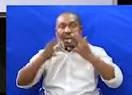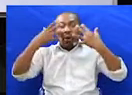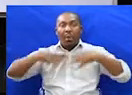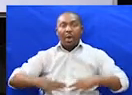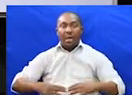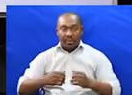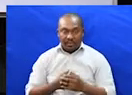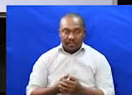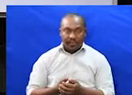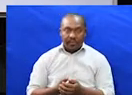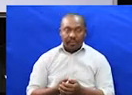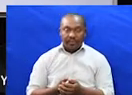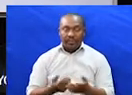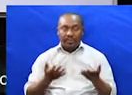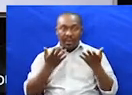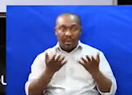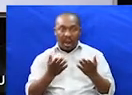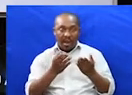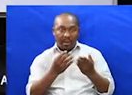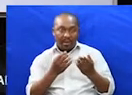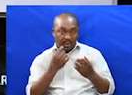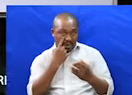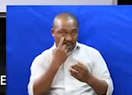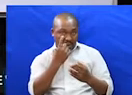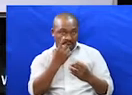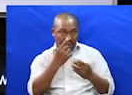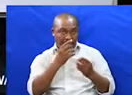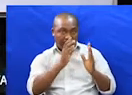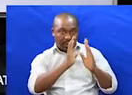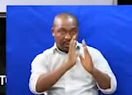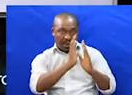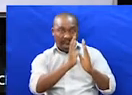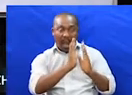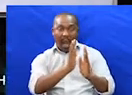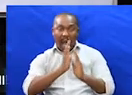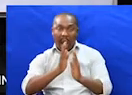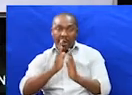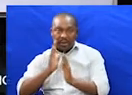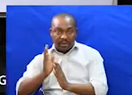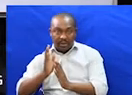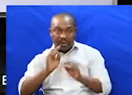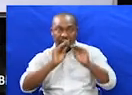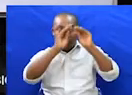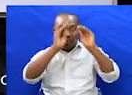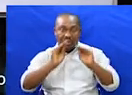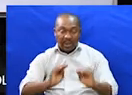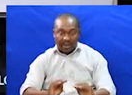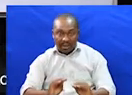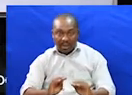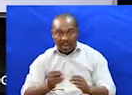now, basing on the structure and arrangement of nucleotides